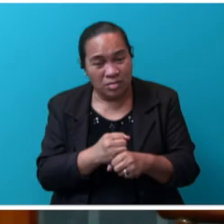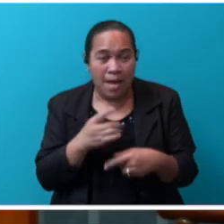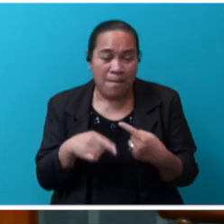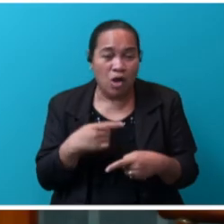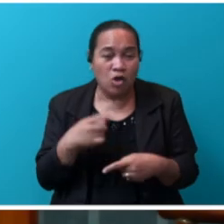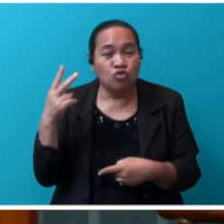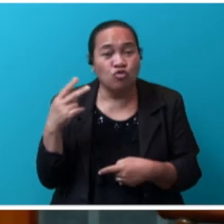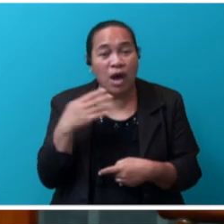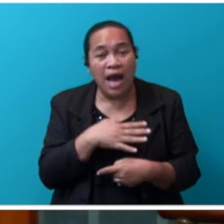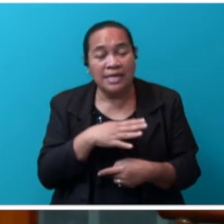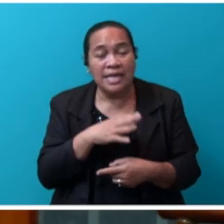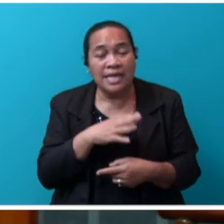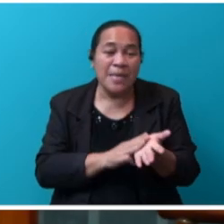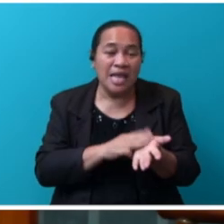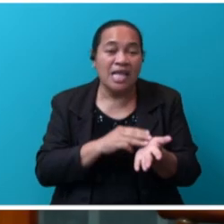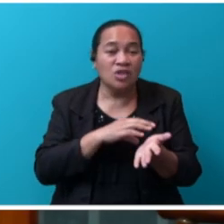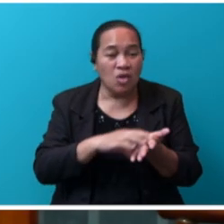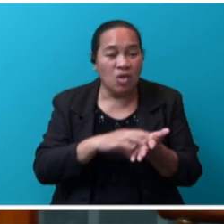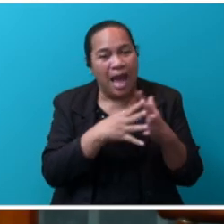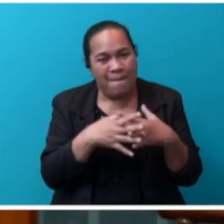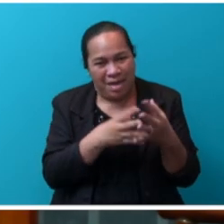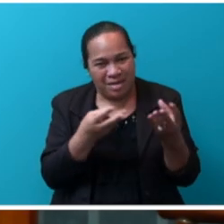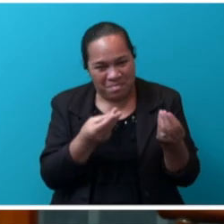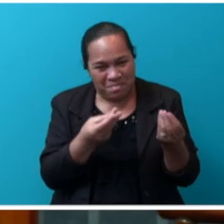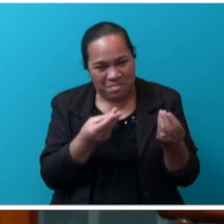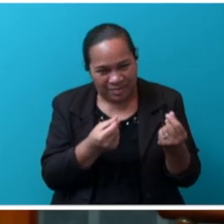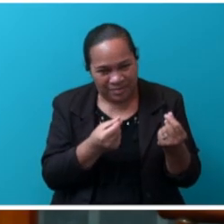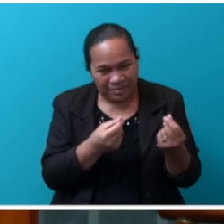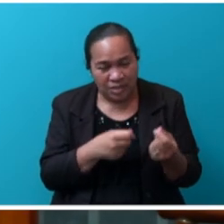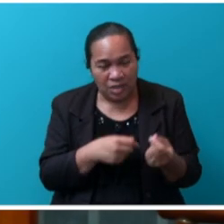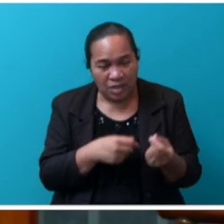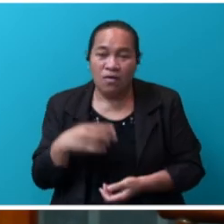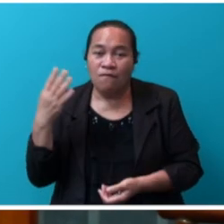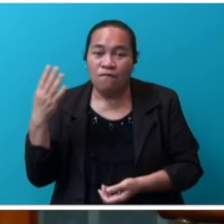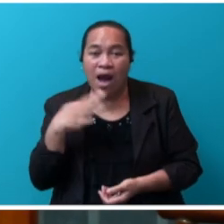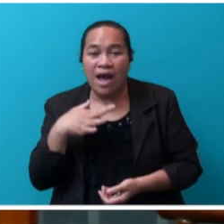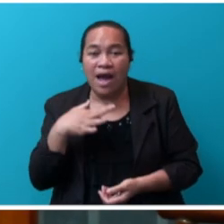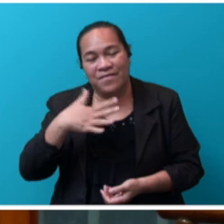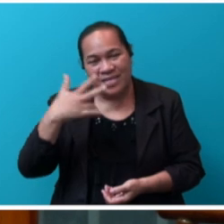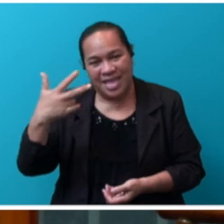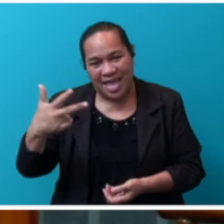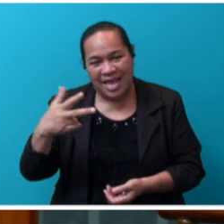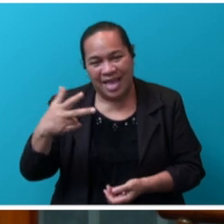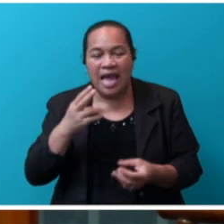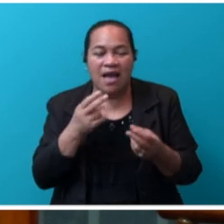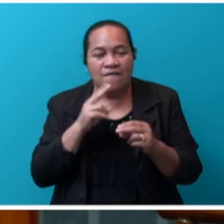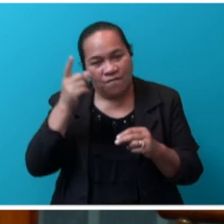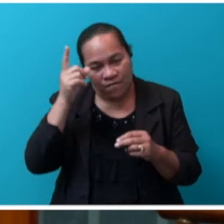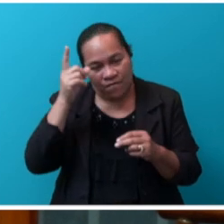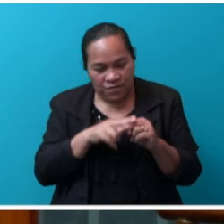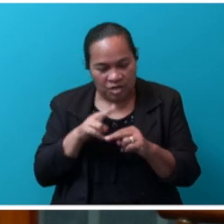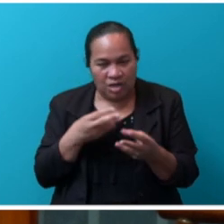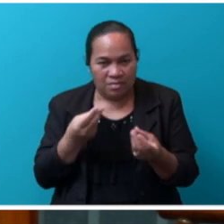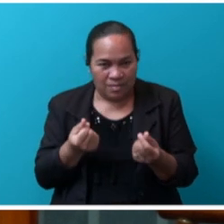200 million USD, or approximately 458 Fiji dollar million, with the